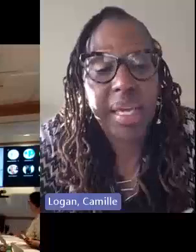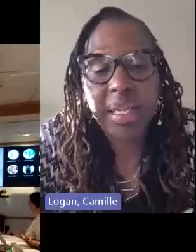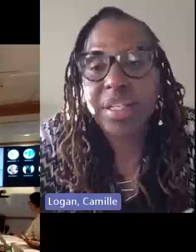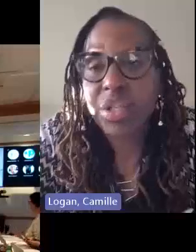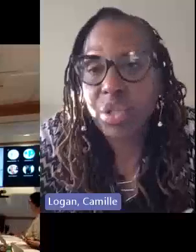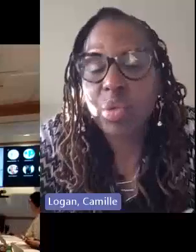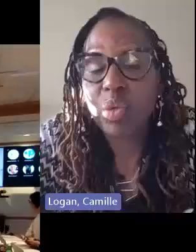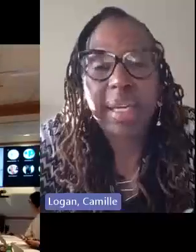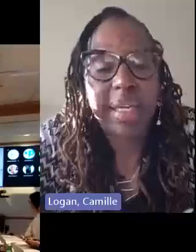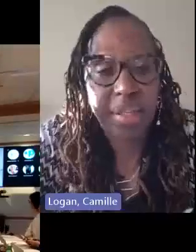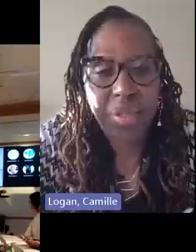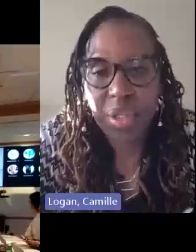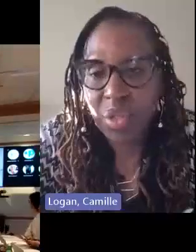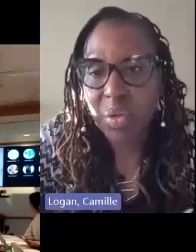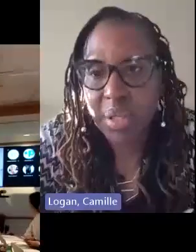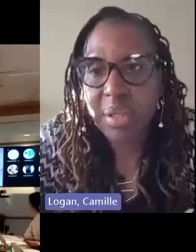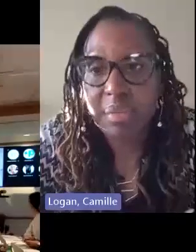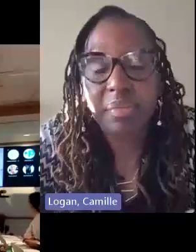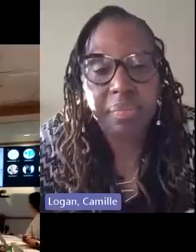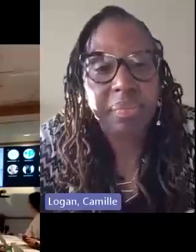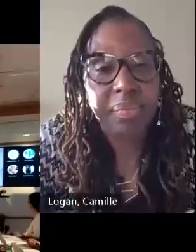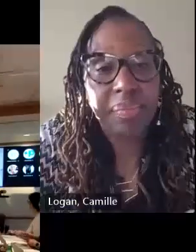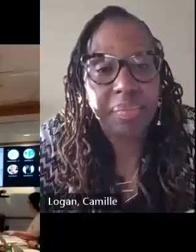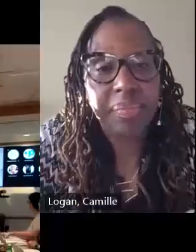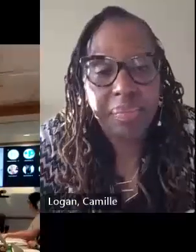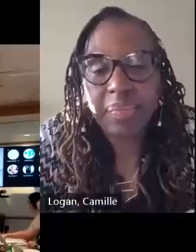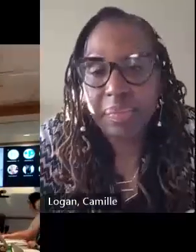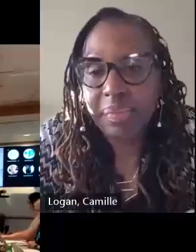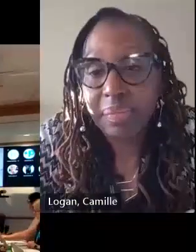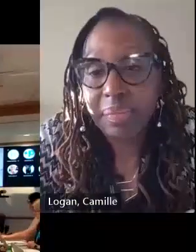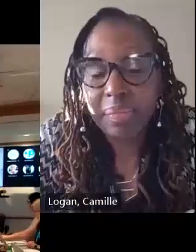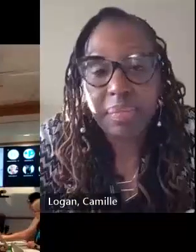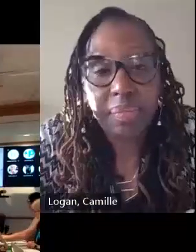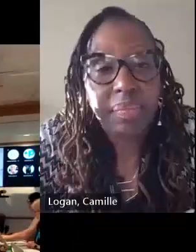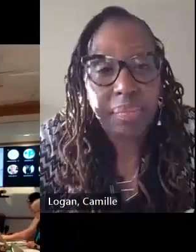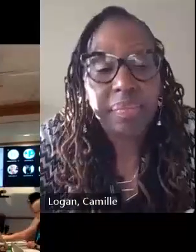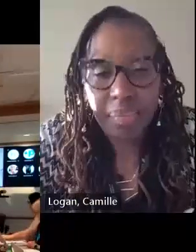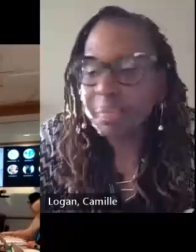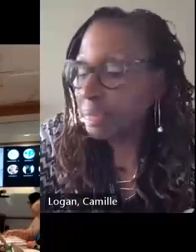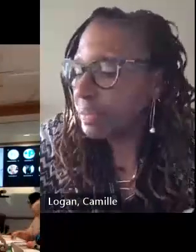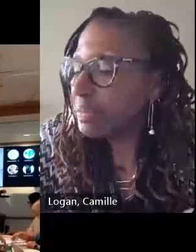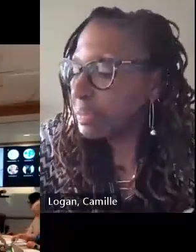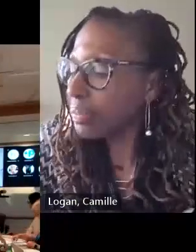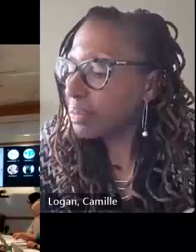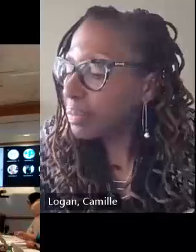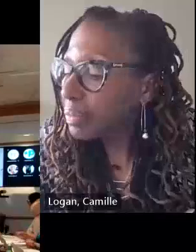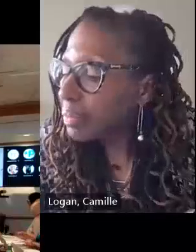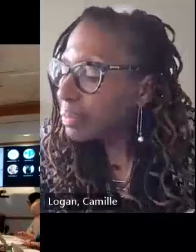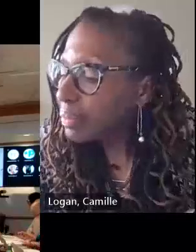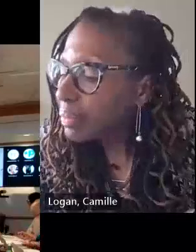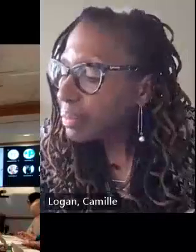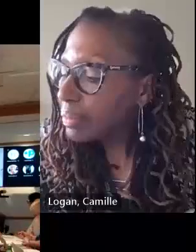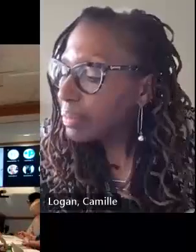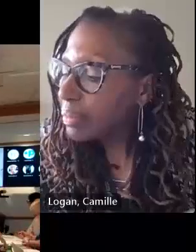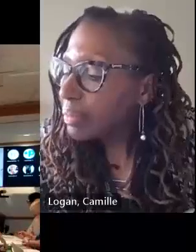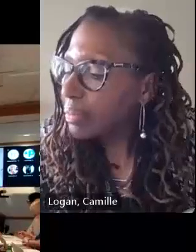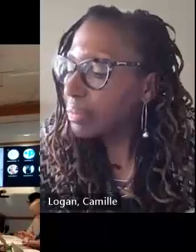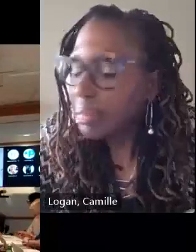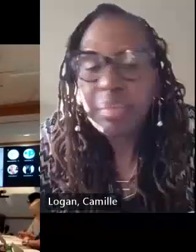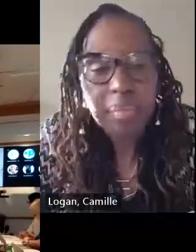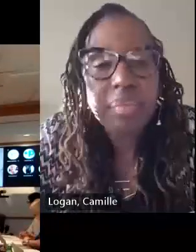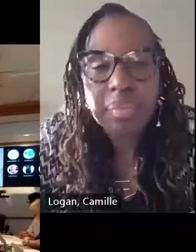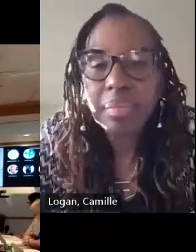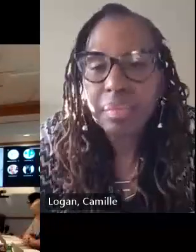students in addition to Black and Indigenous students. So just a follow-up, Chair, if you don't mind. Yes, please. So,